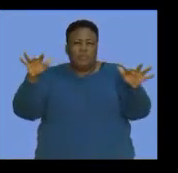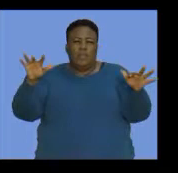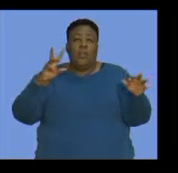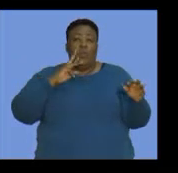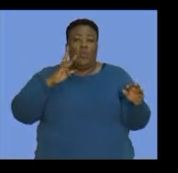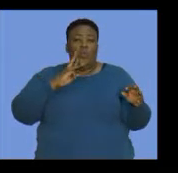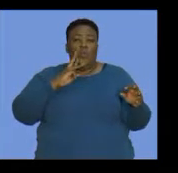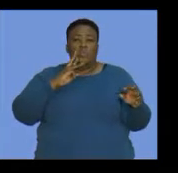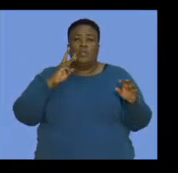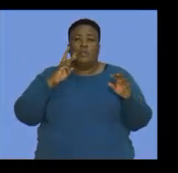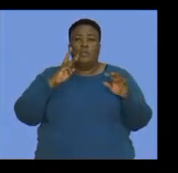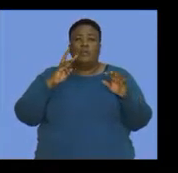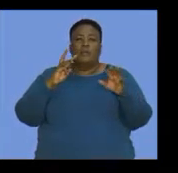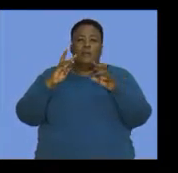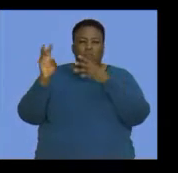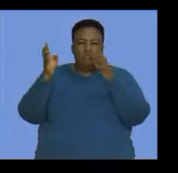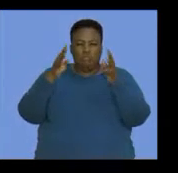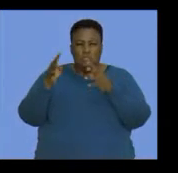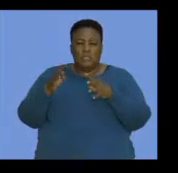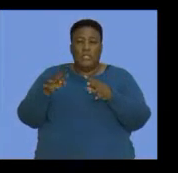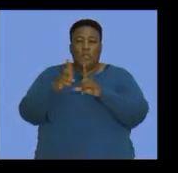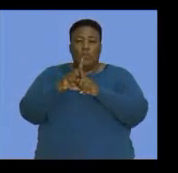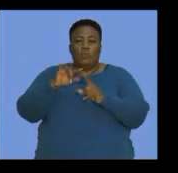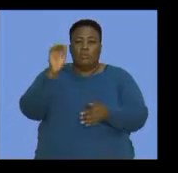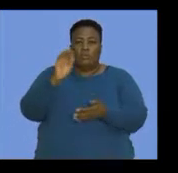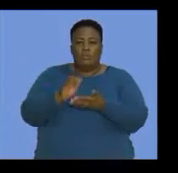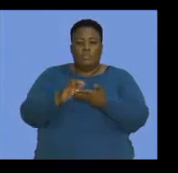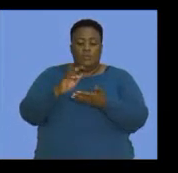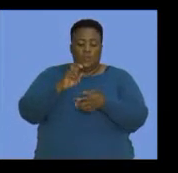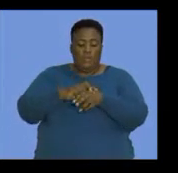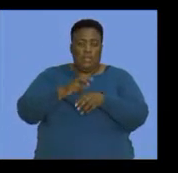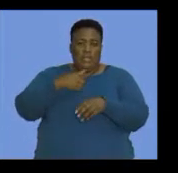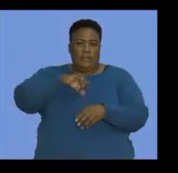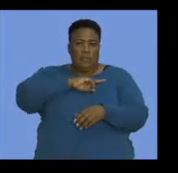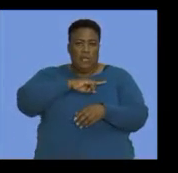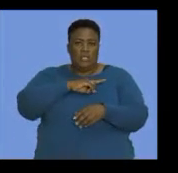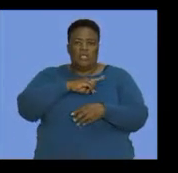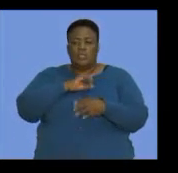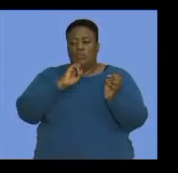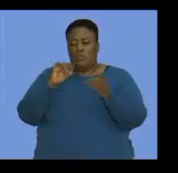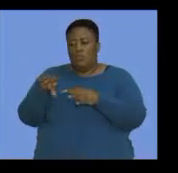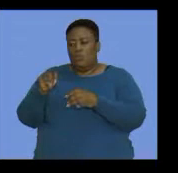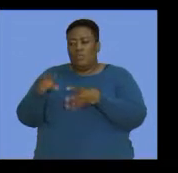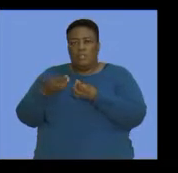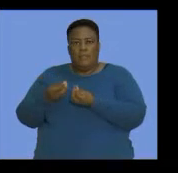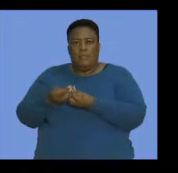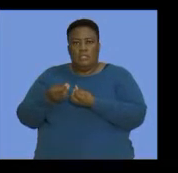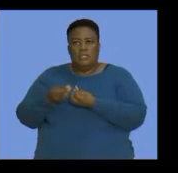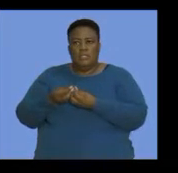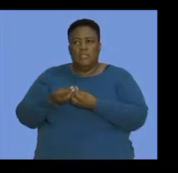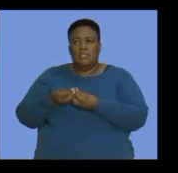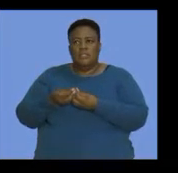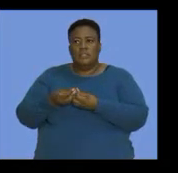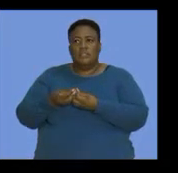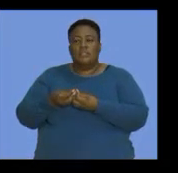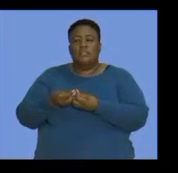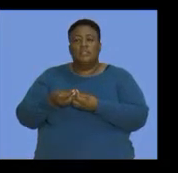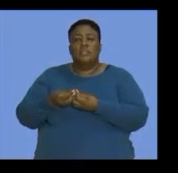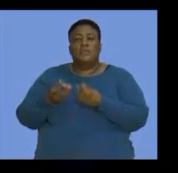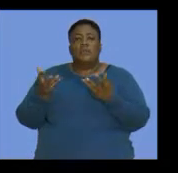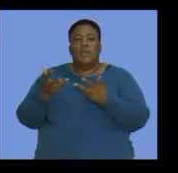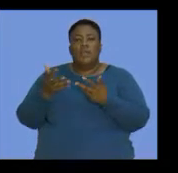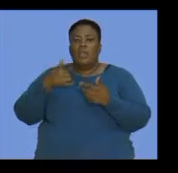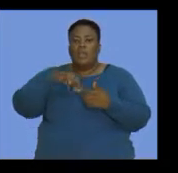water pollution, and by decreasing the need for us to conventionally dispose of substances